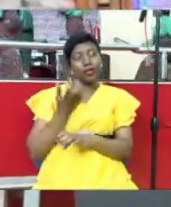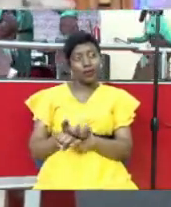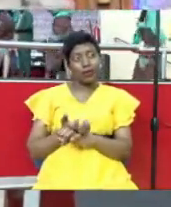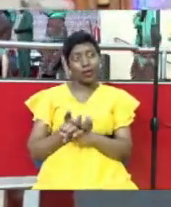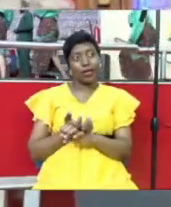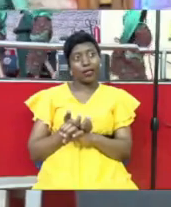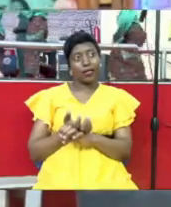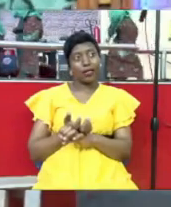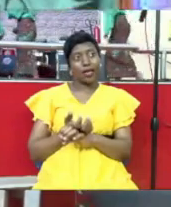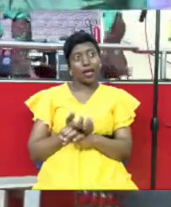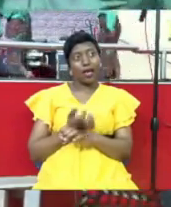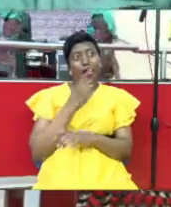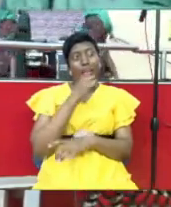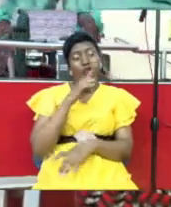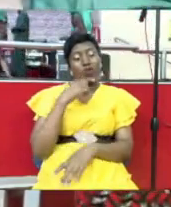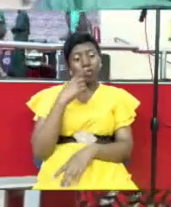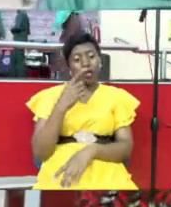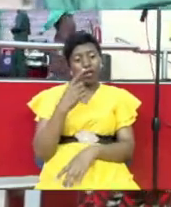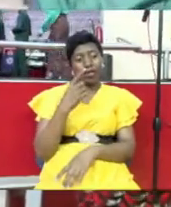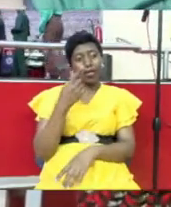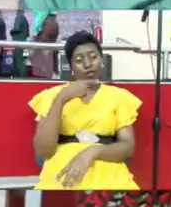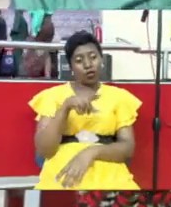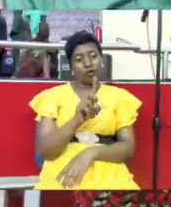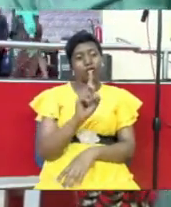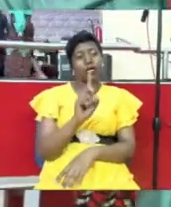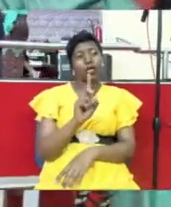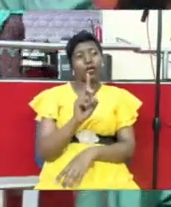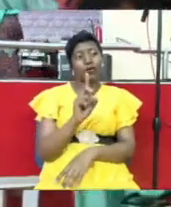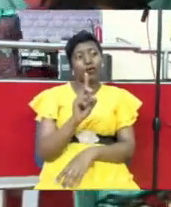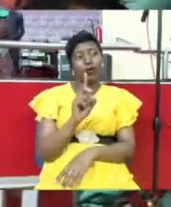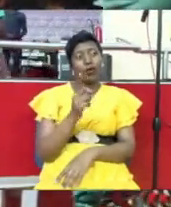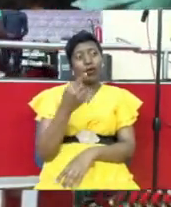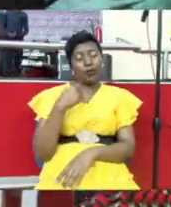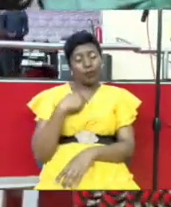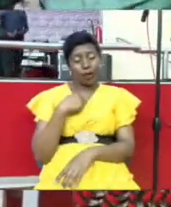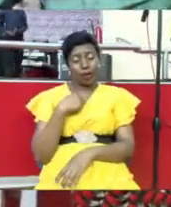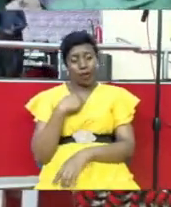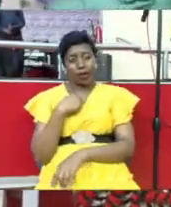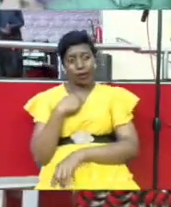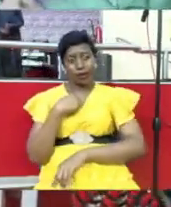And you're telling yourself, I am breaking loose.